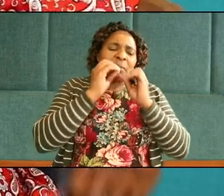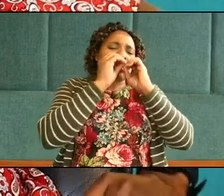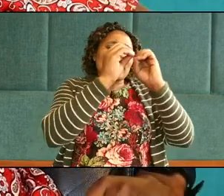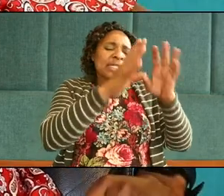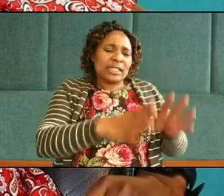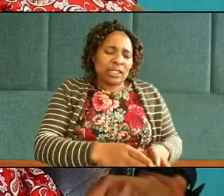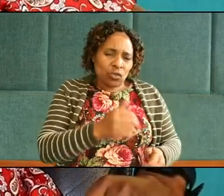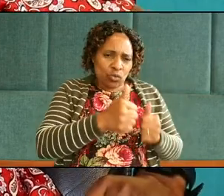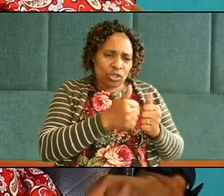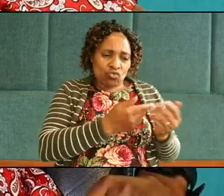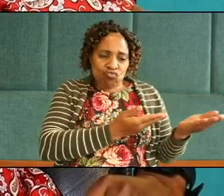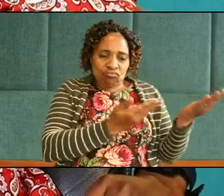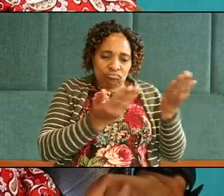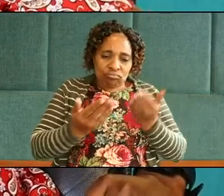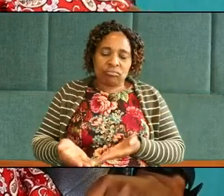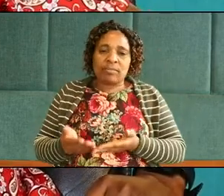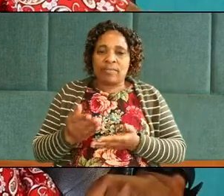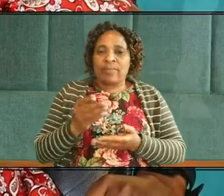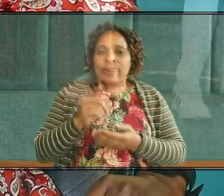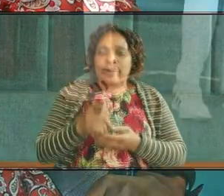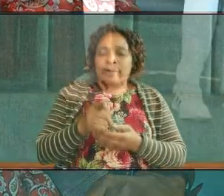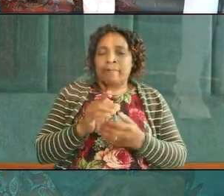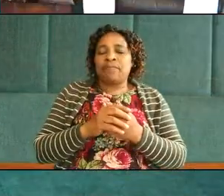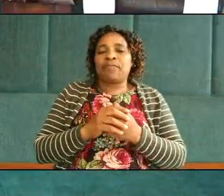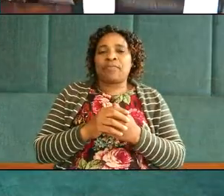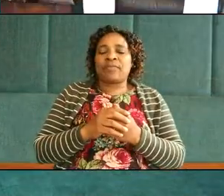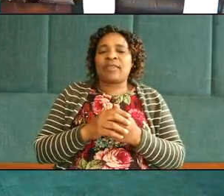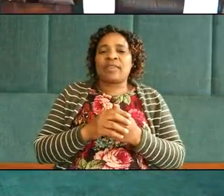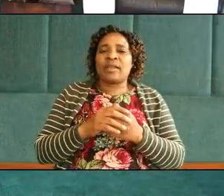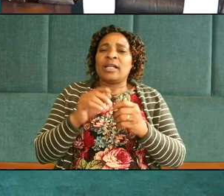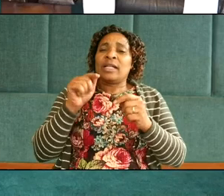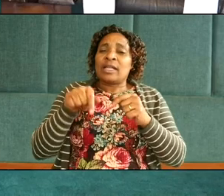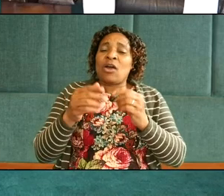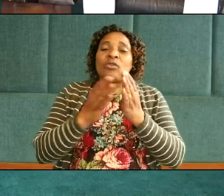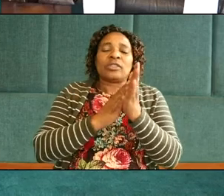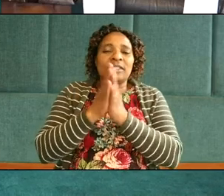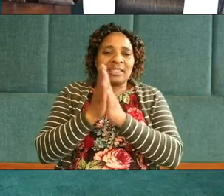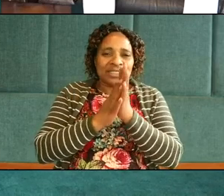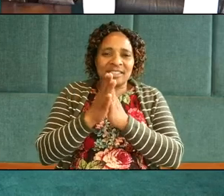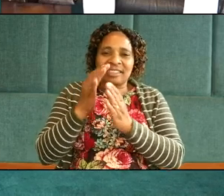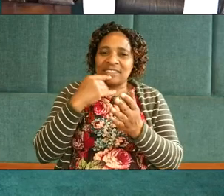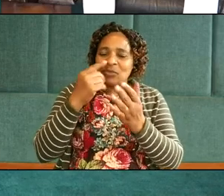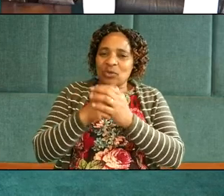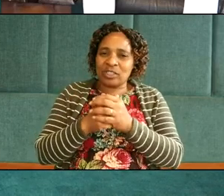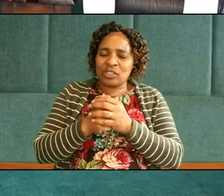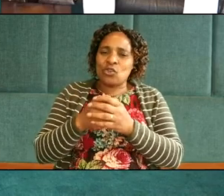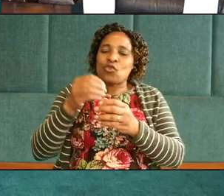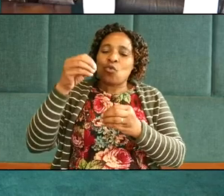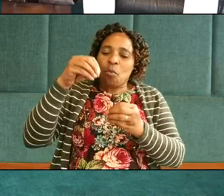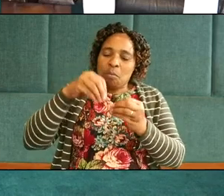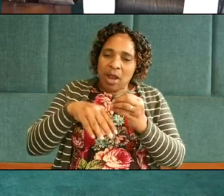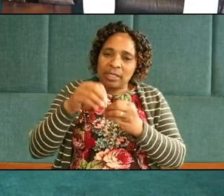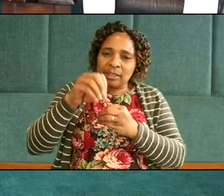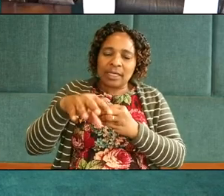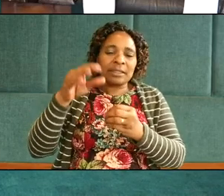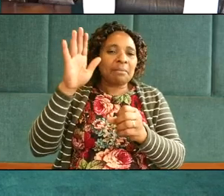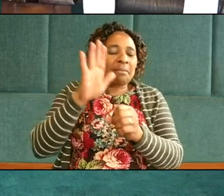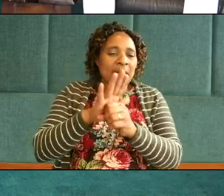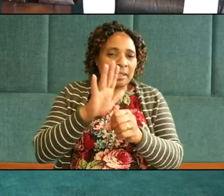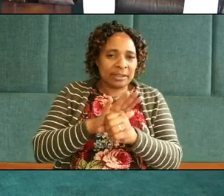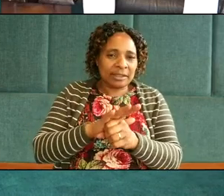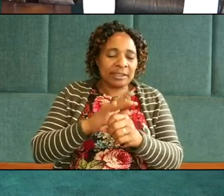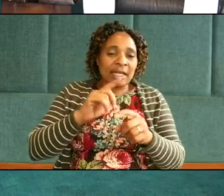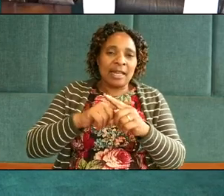that you receive. Huh? It's interesting that he says you planted much, mm-hmm. and